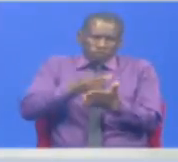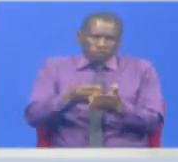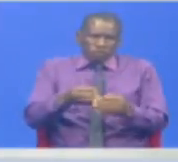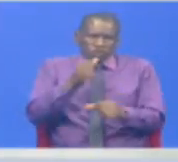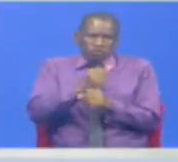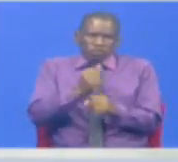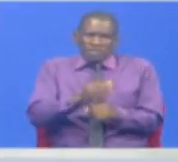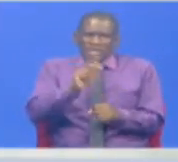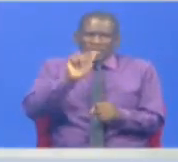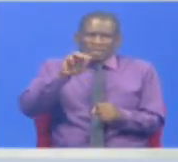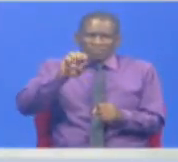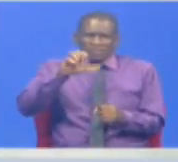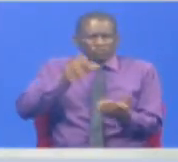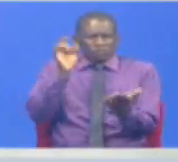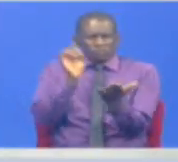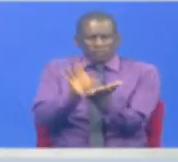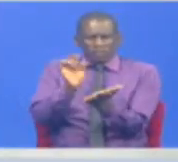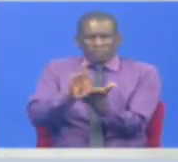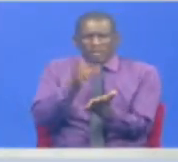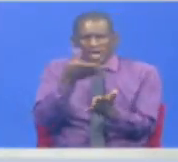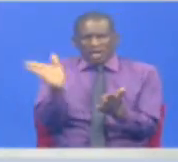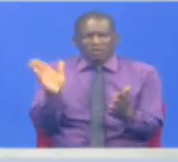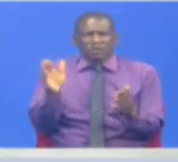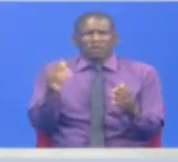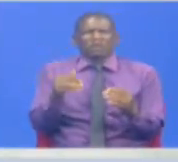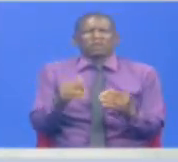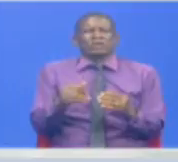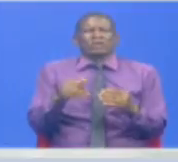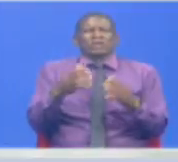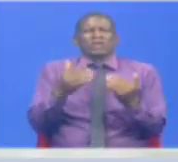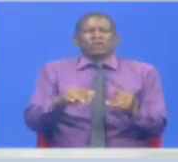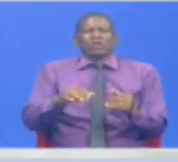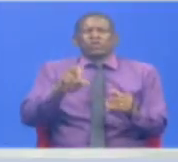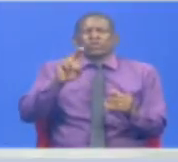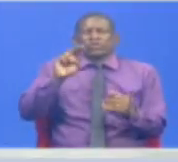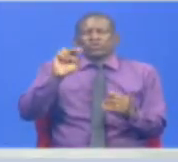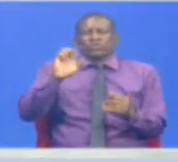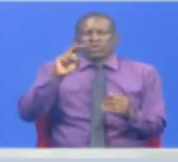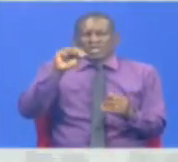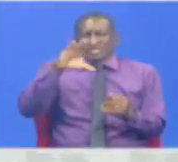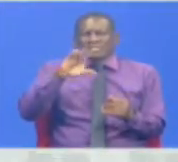Poisons Board kicked out of the ports of entry. Eunice Omolo explains.